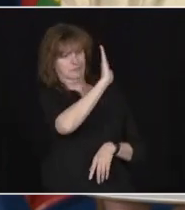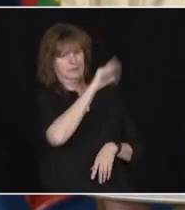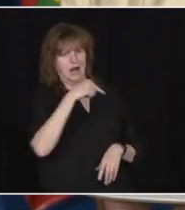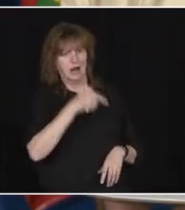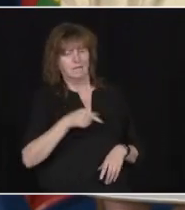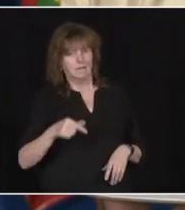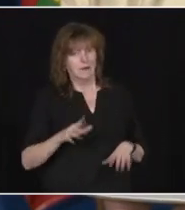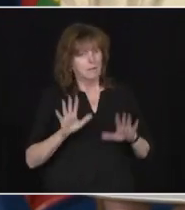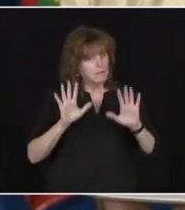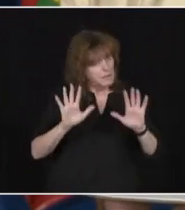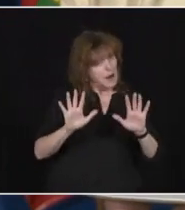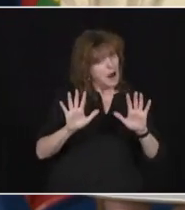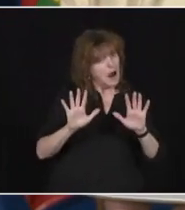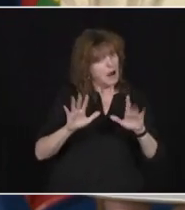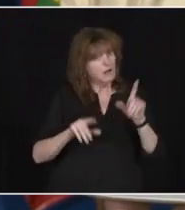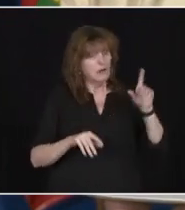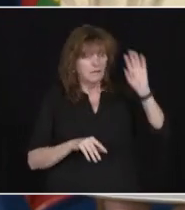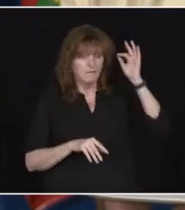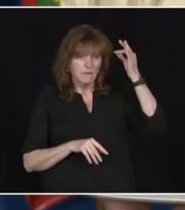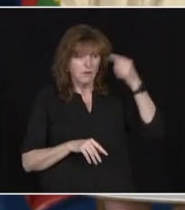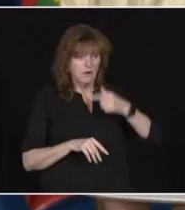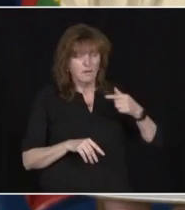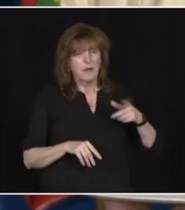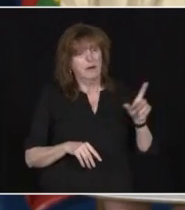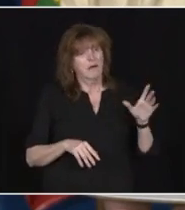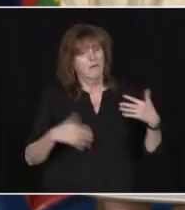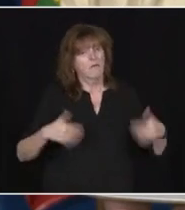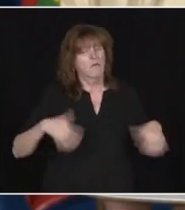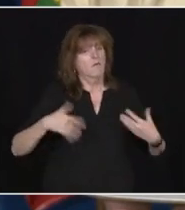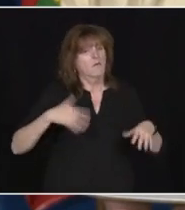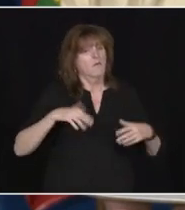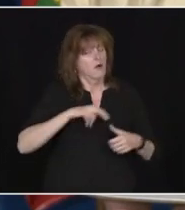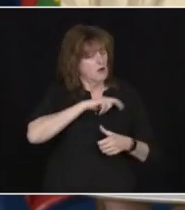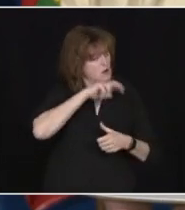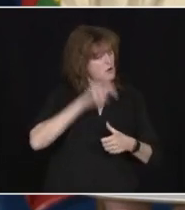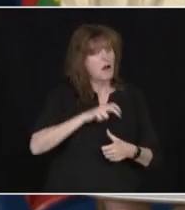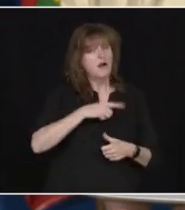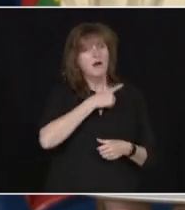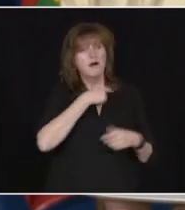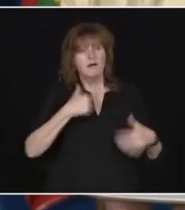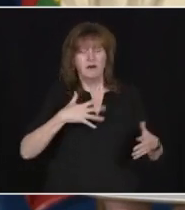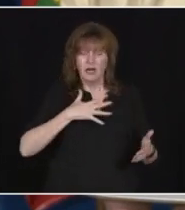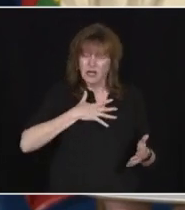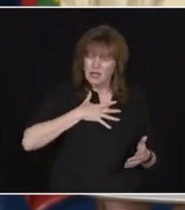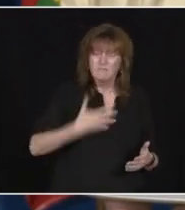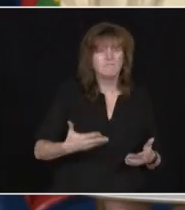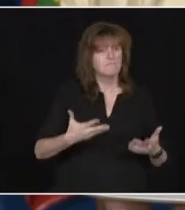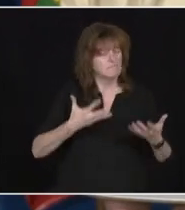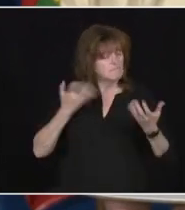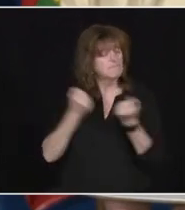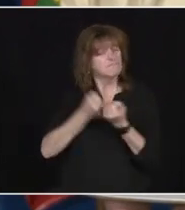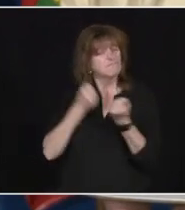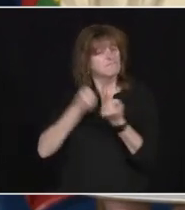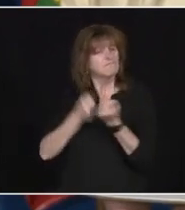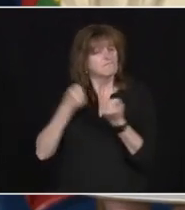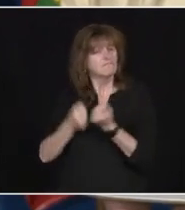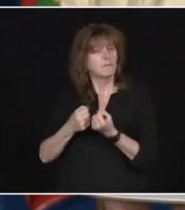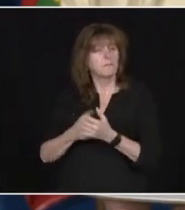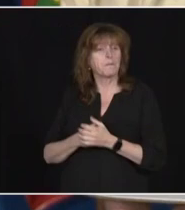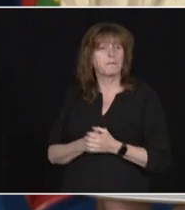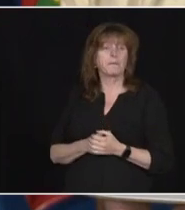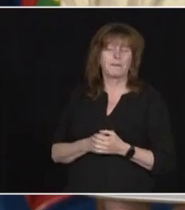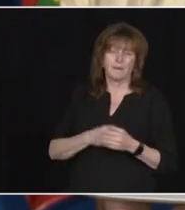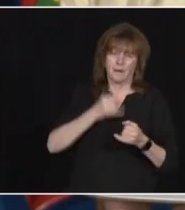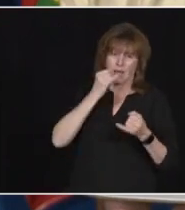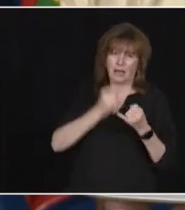government have been absolute champions, in my opinion, always stepping up for us. Last question.